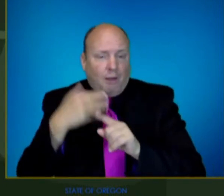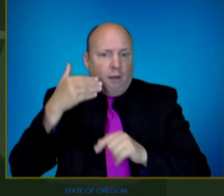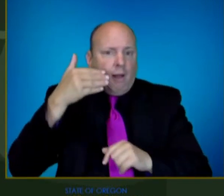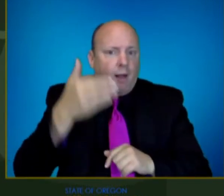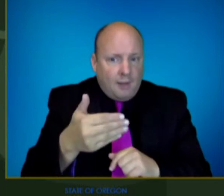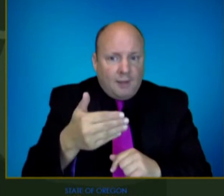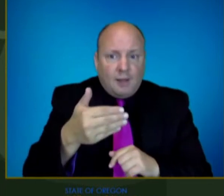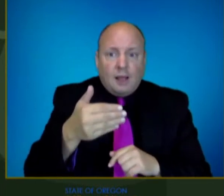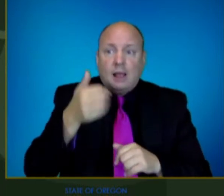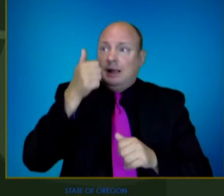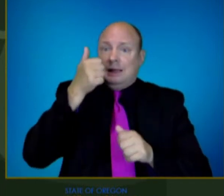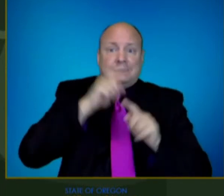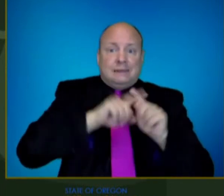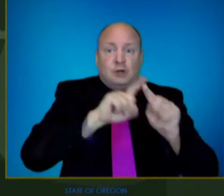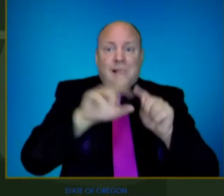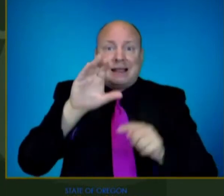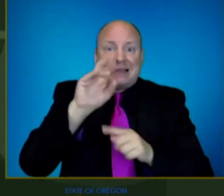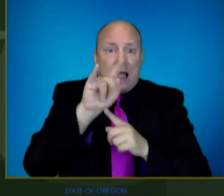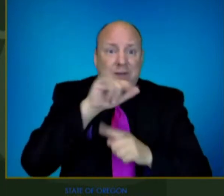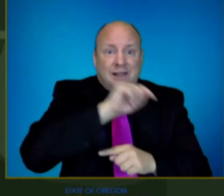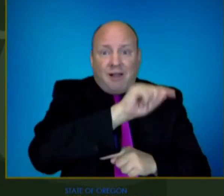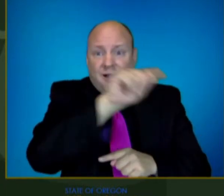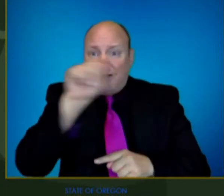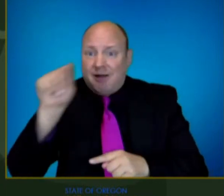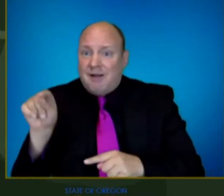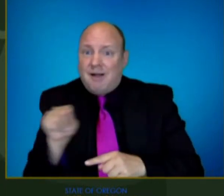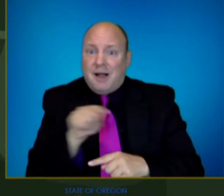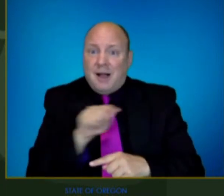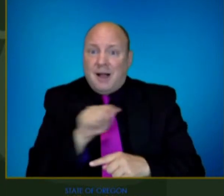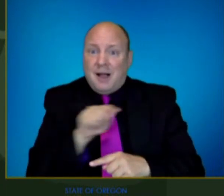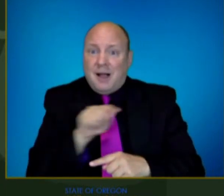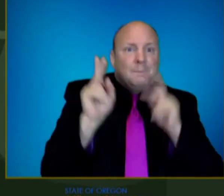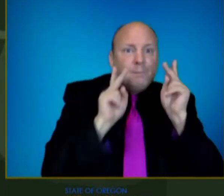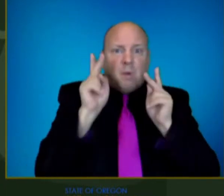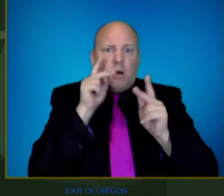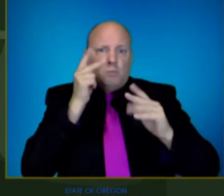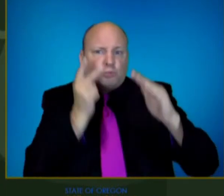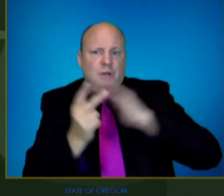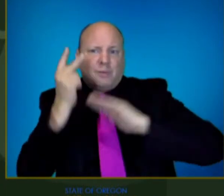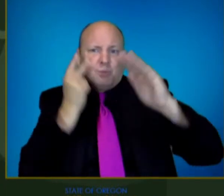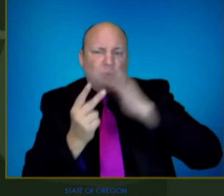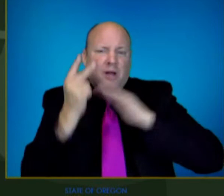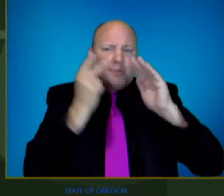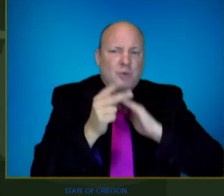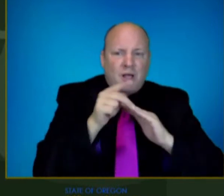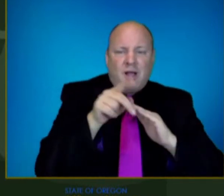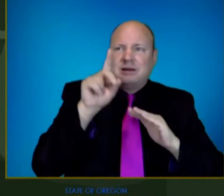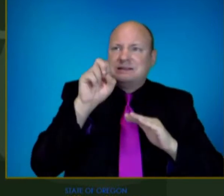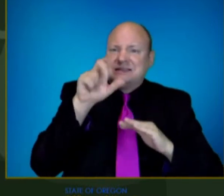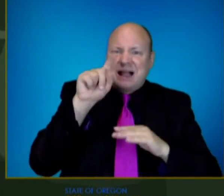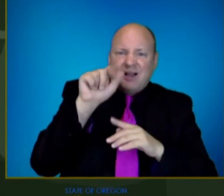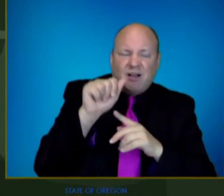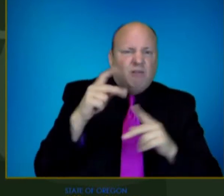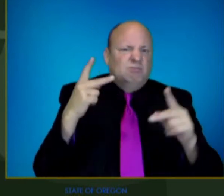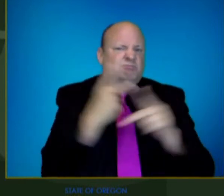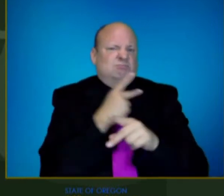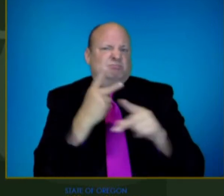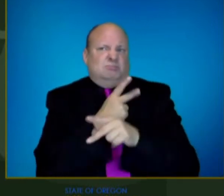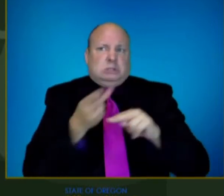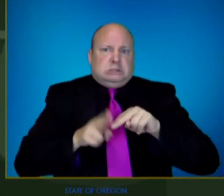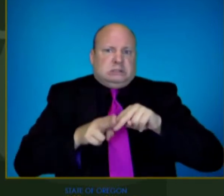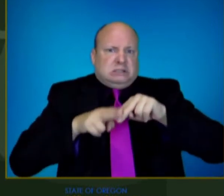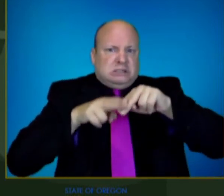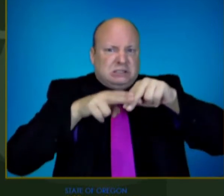Before today, there were dire predictions from OHSU and UW. Can you explain more? I